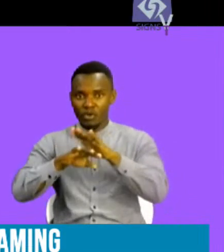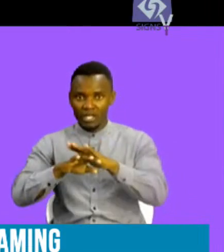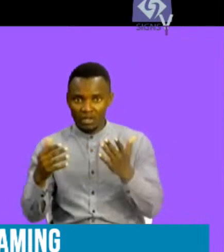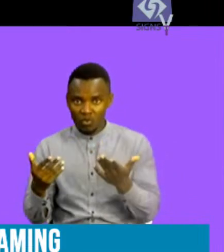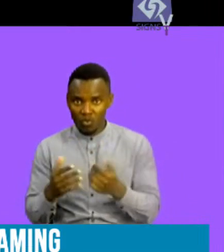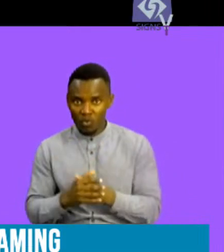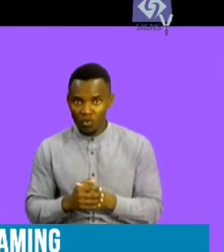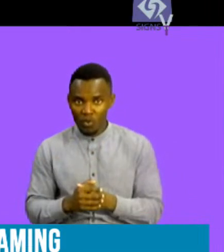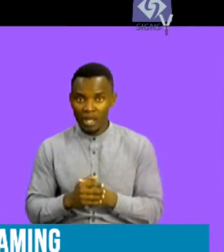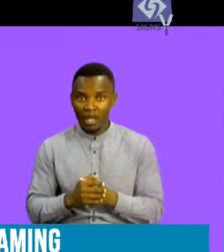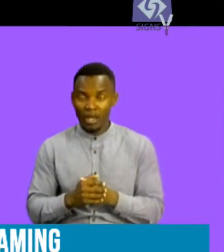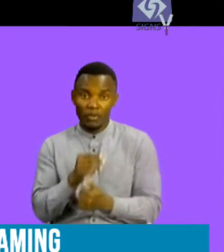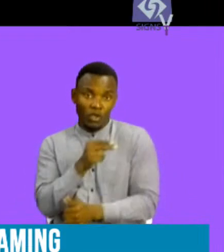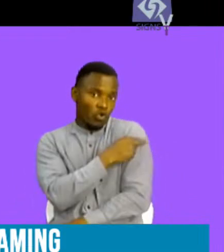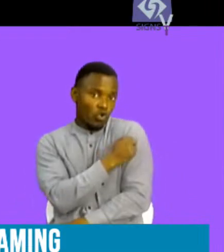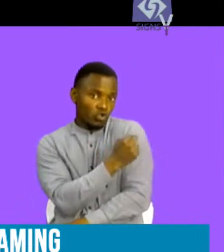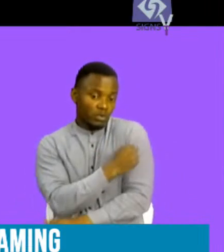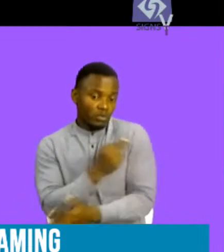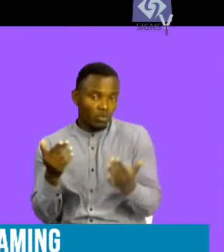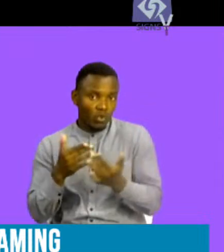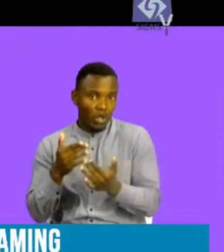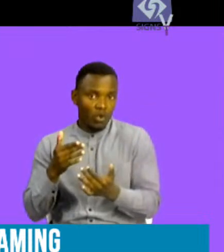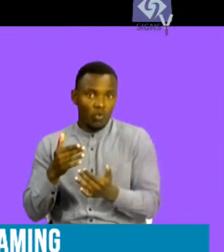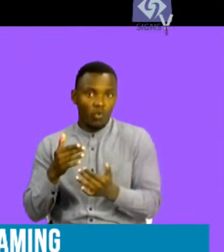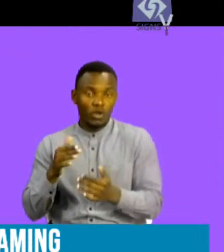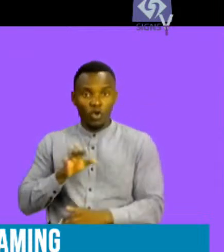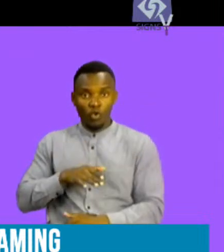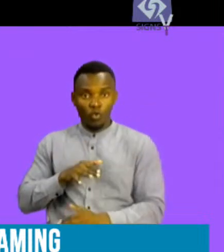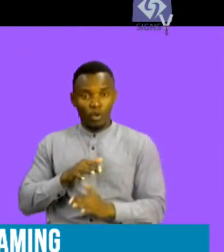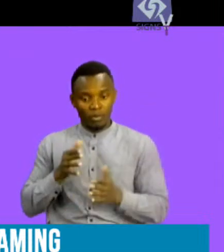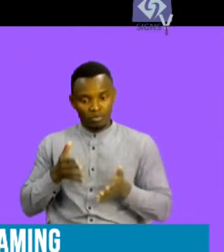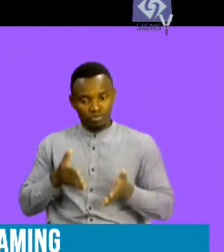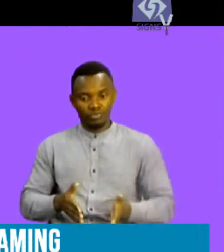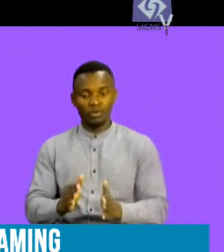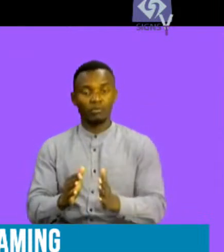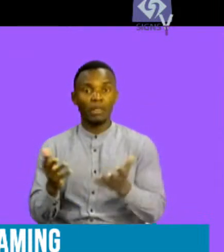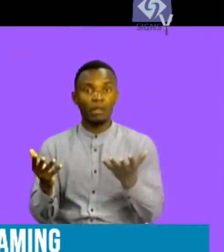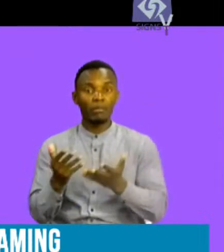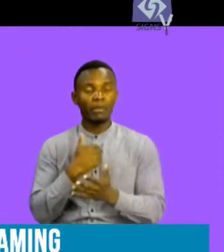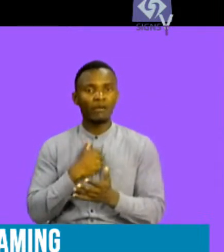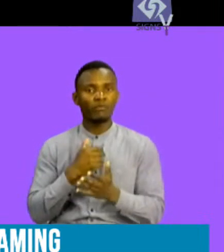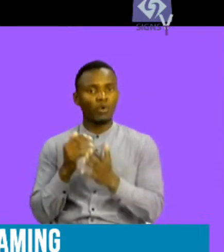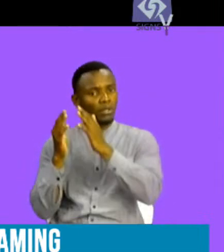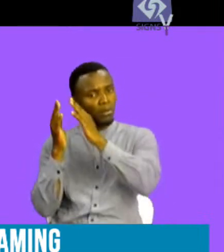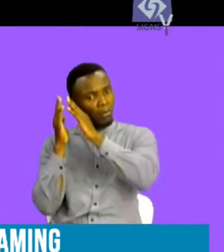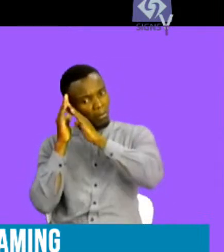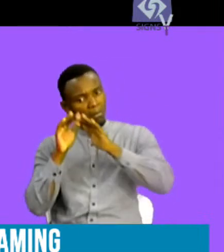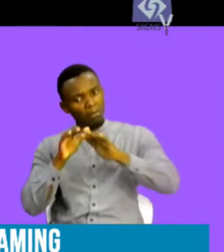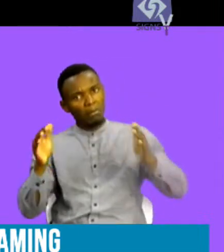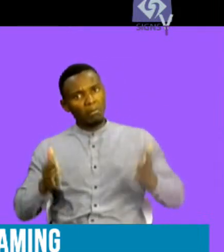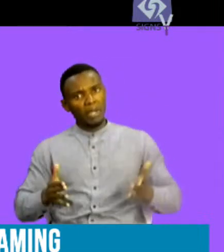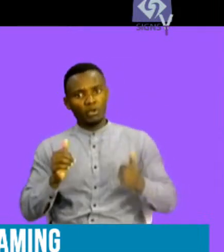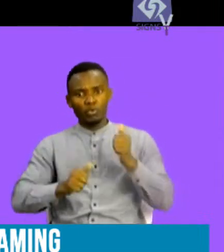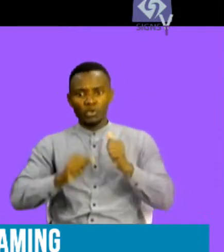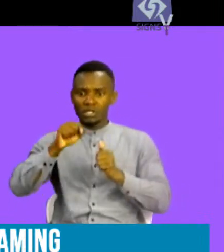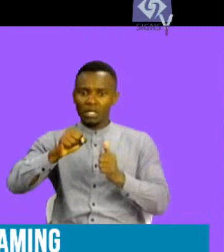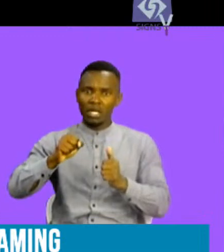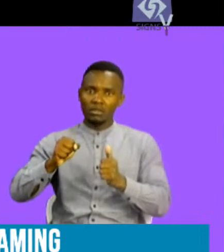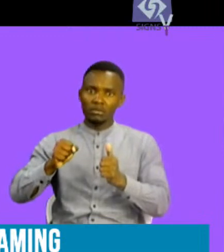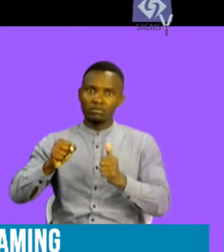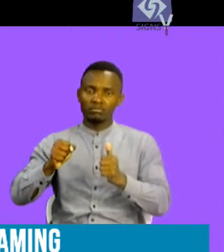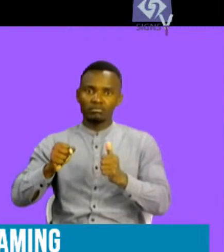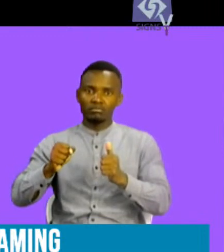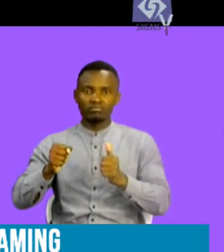to give an example of maternity, you find there may not be beds that are adjustable. You see, delivery coach is something that is very high. So you might find a person with